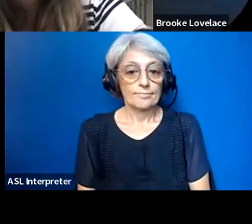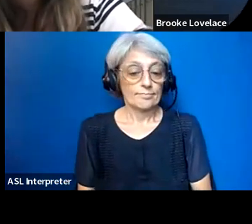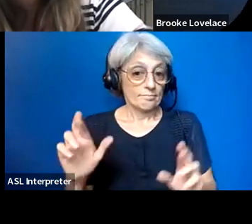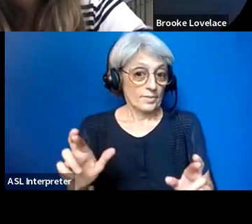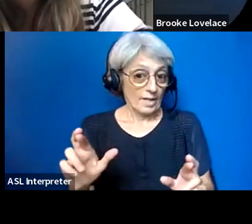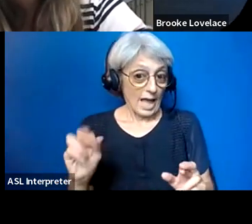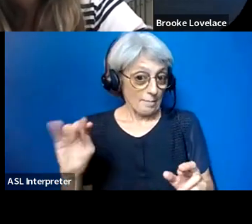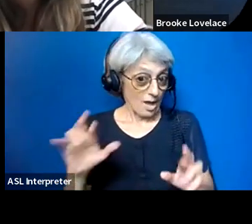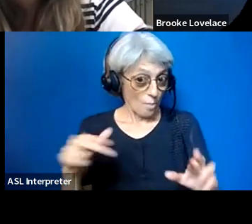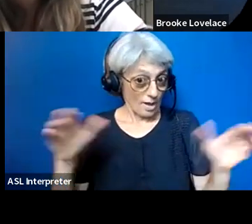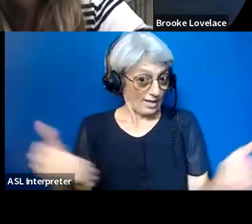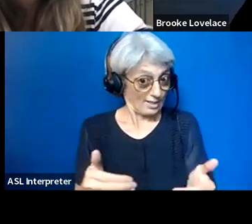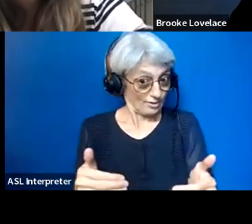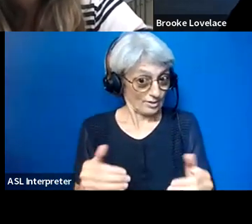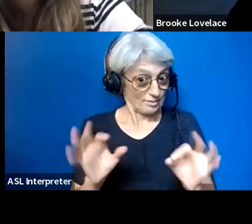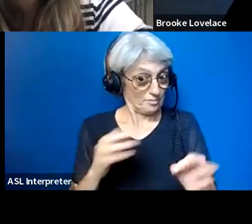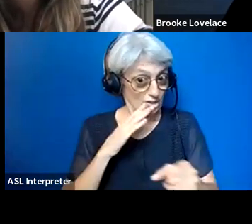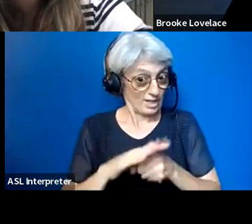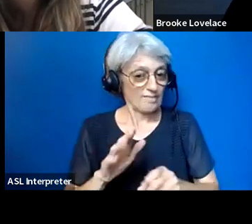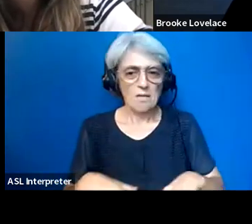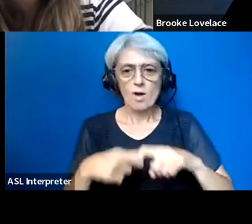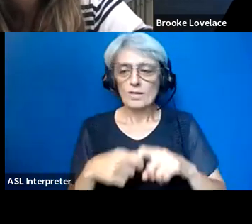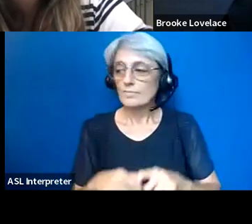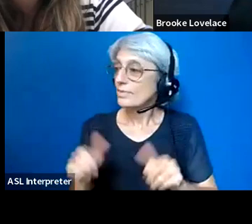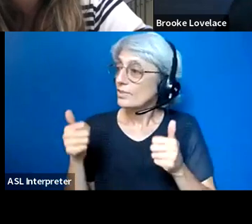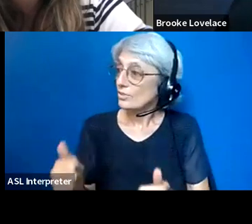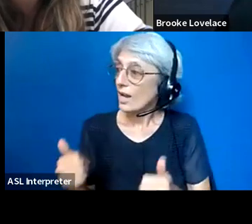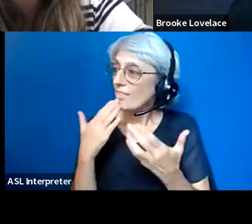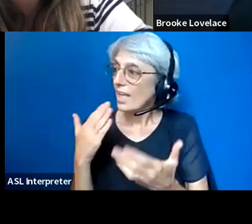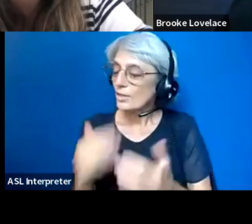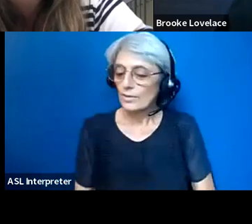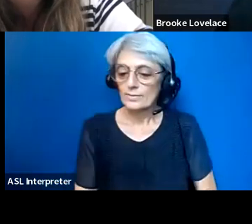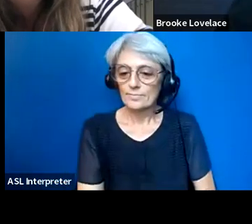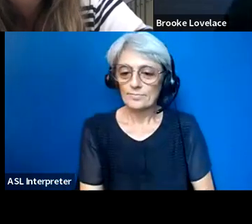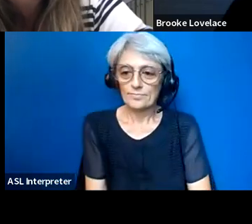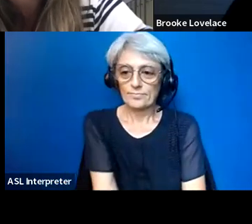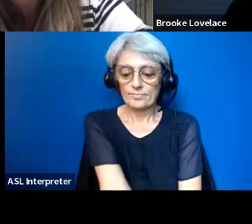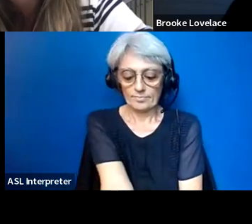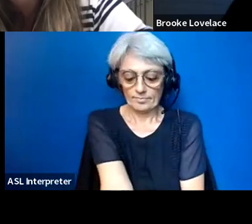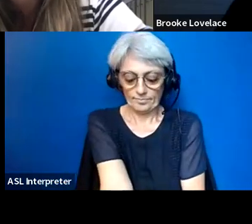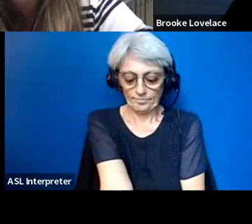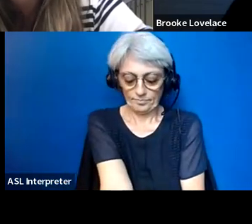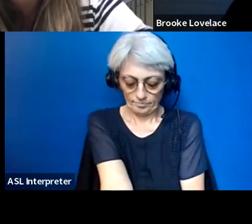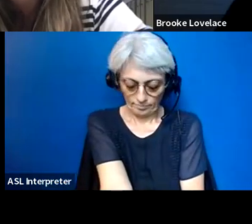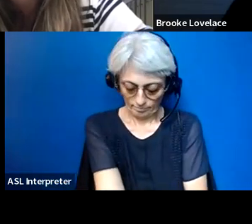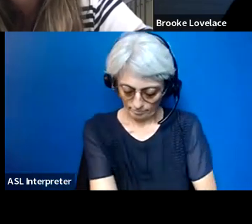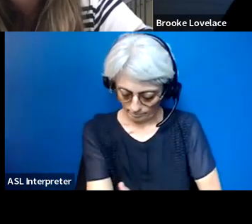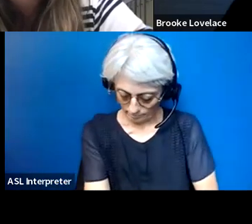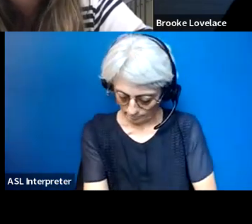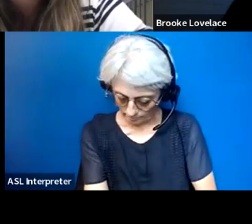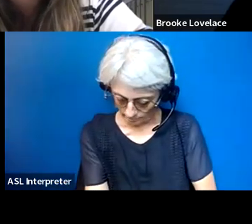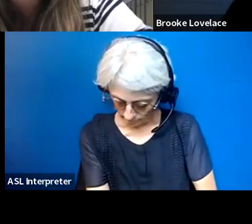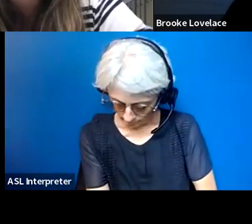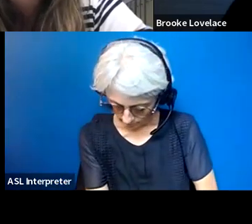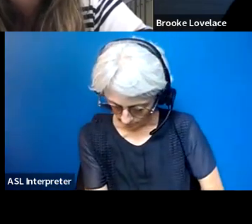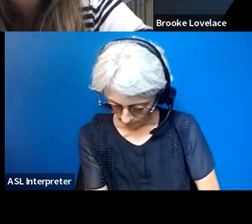intro, and I'll pause there. That was great. Thank you very much. I also wanted to note, I noticed we have a state representative on. I